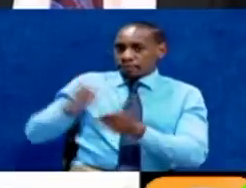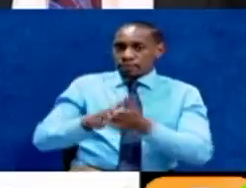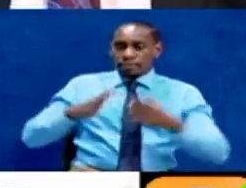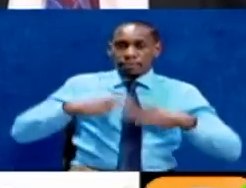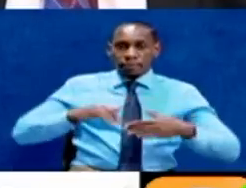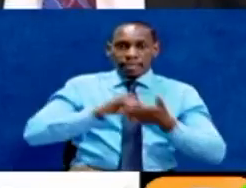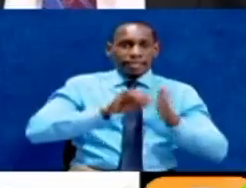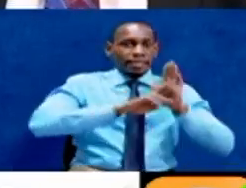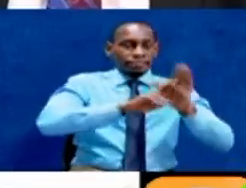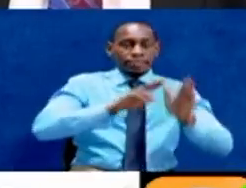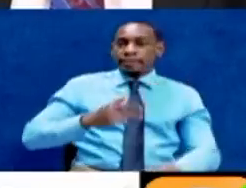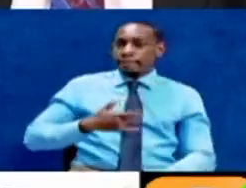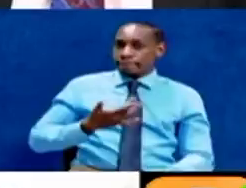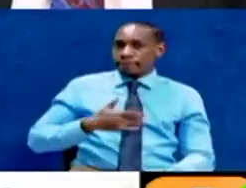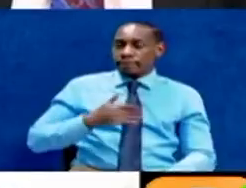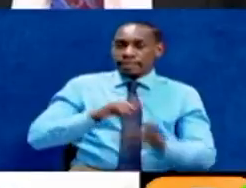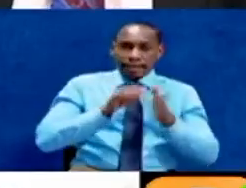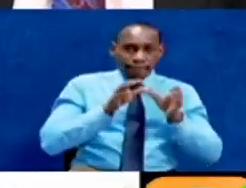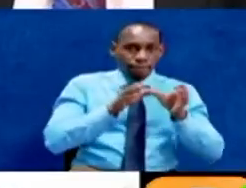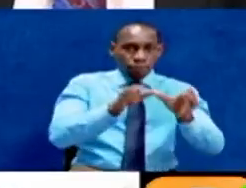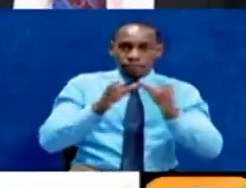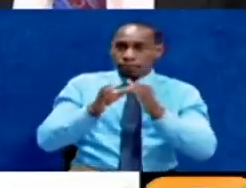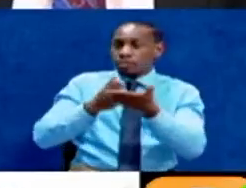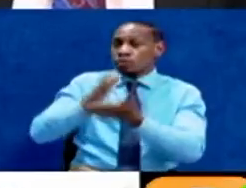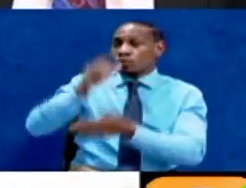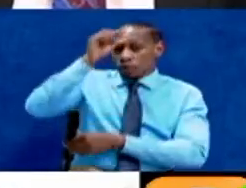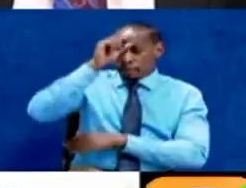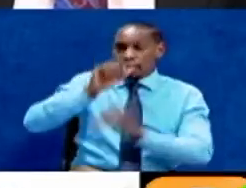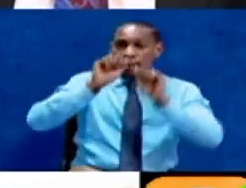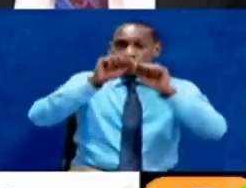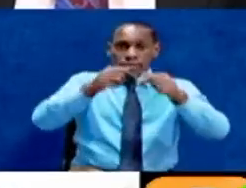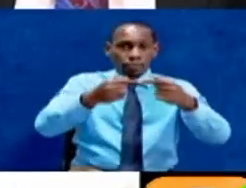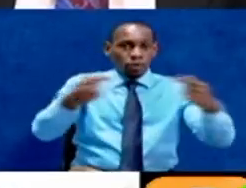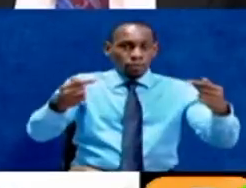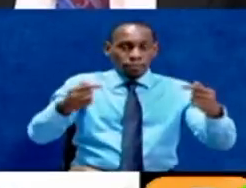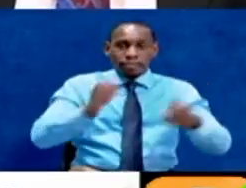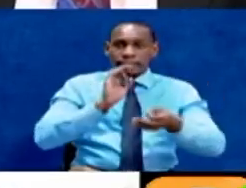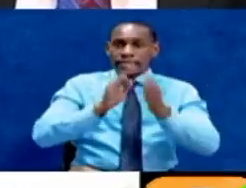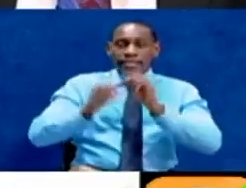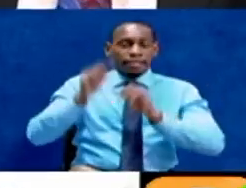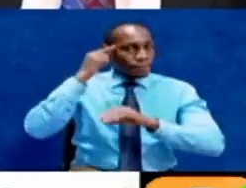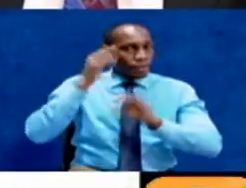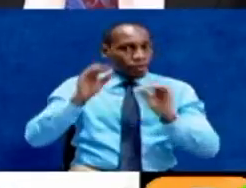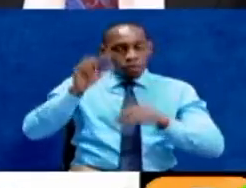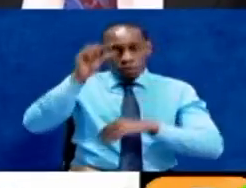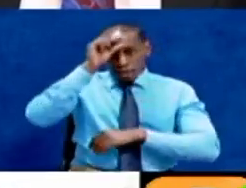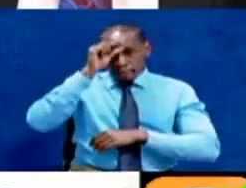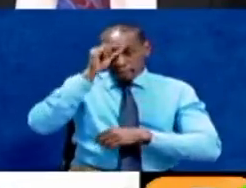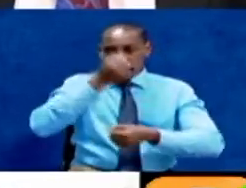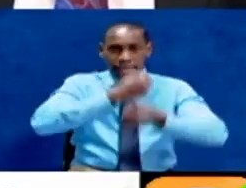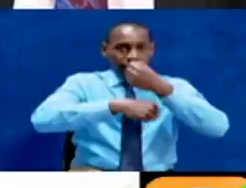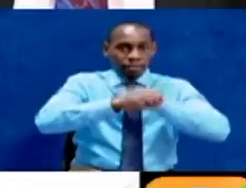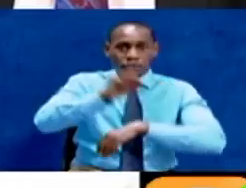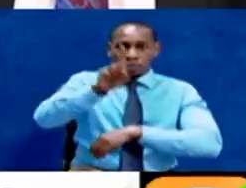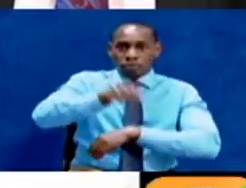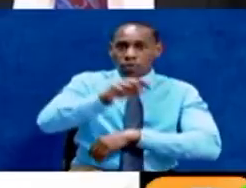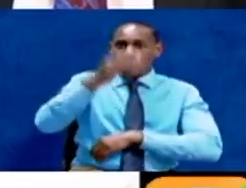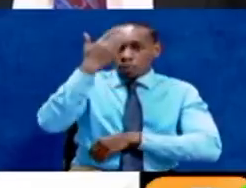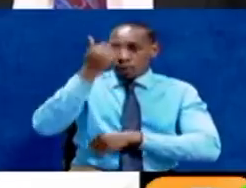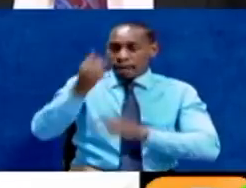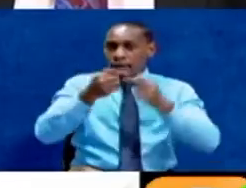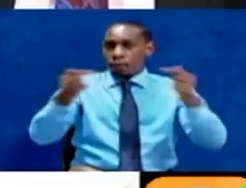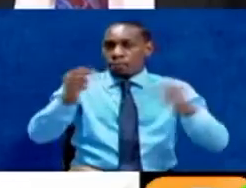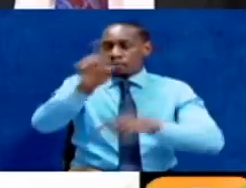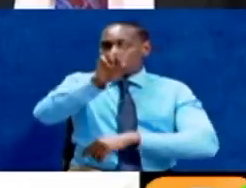also feel like they are being pushed by government for me to oppose it. If I do not think that government is doing something wrong, why am I opposing